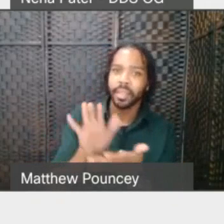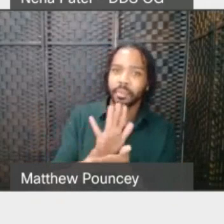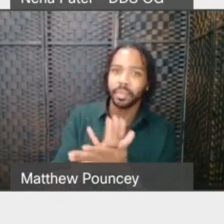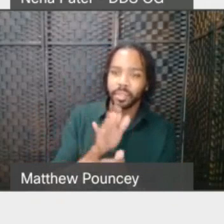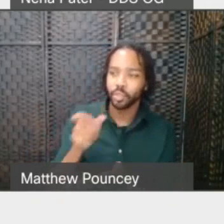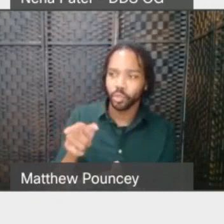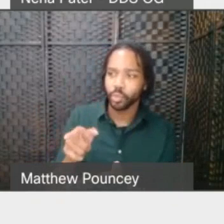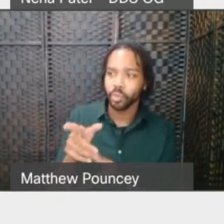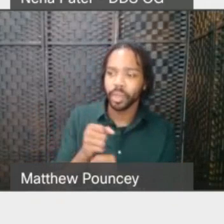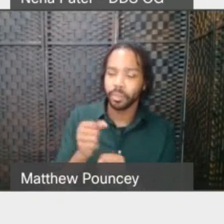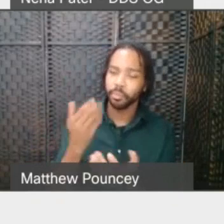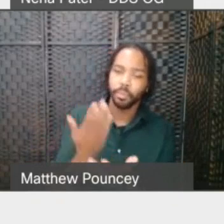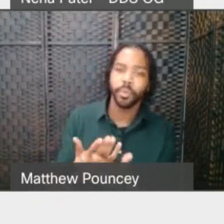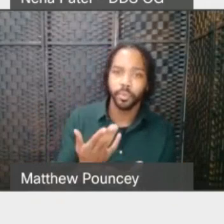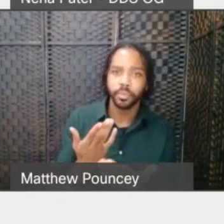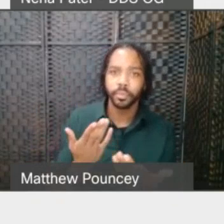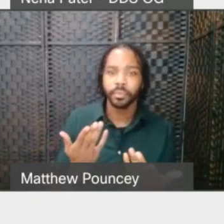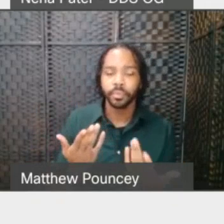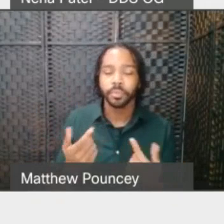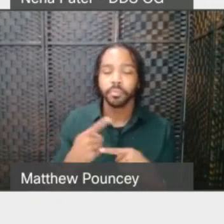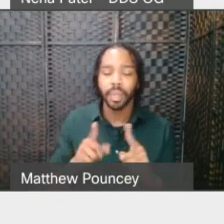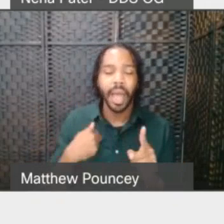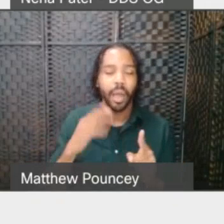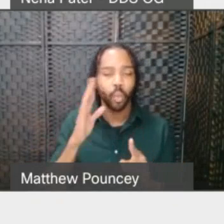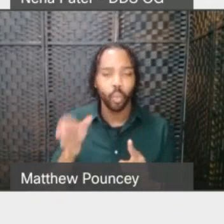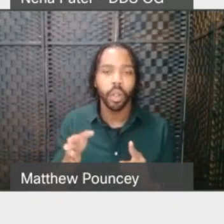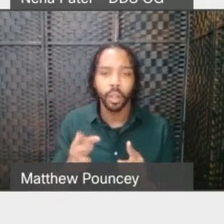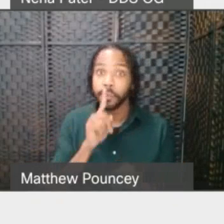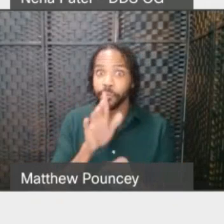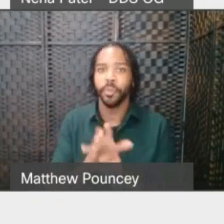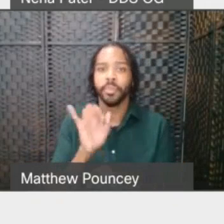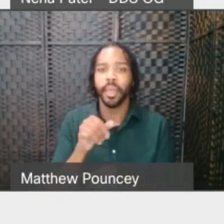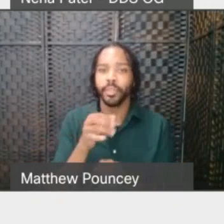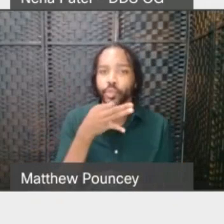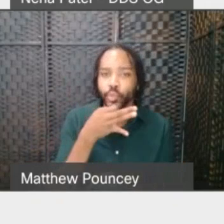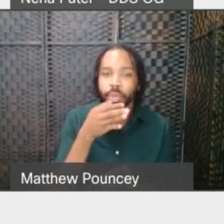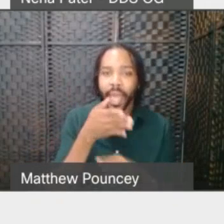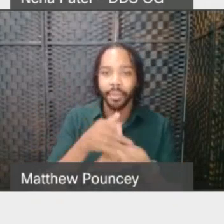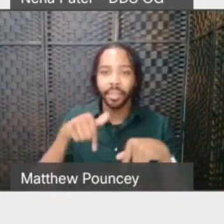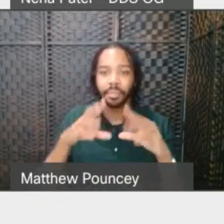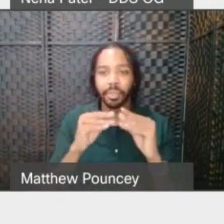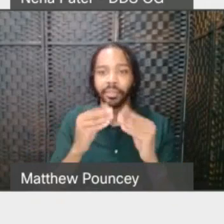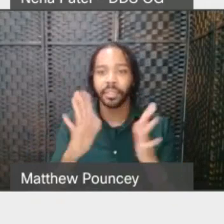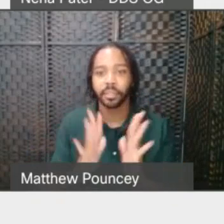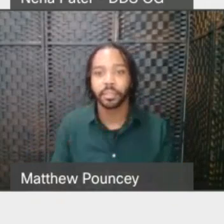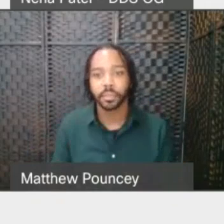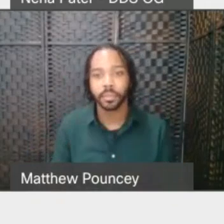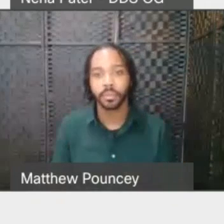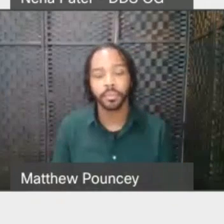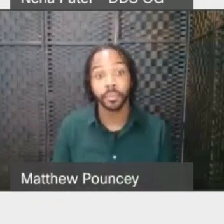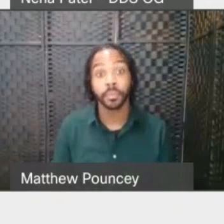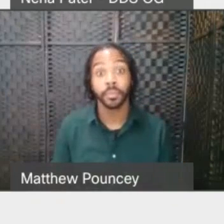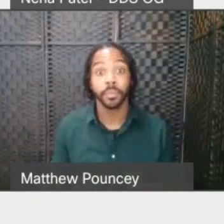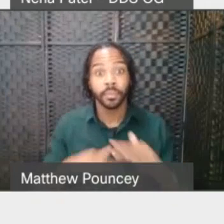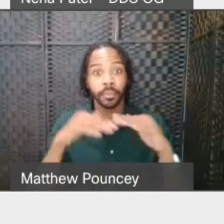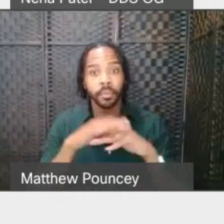your request for an exemption. It is under review, but I would confirm that shortly after this meeting. And what I'd like